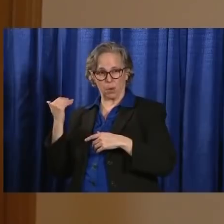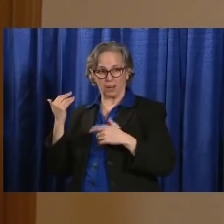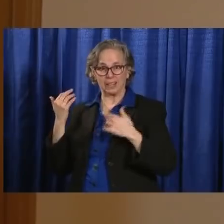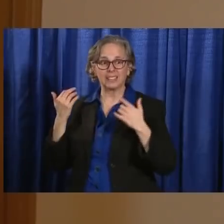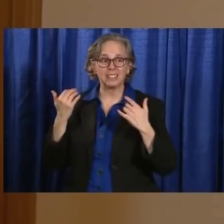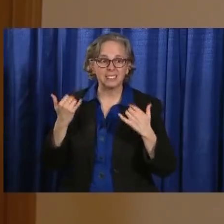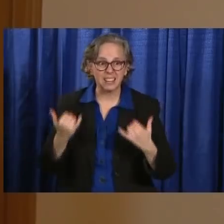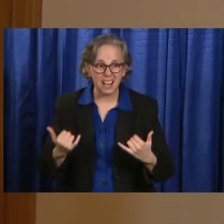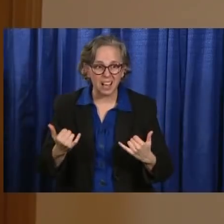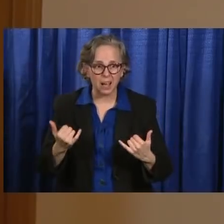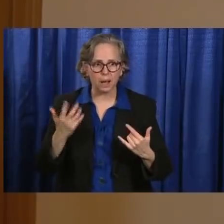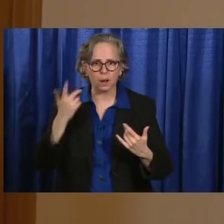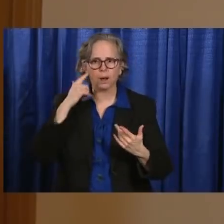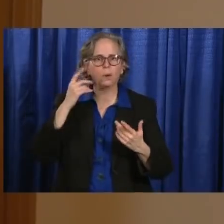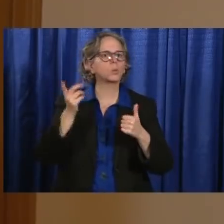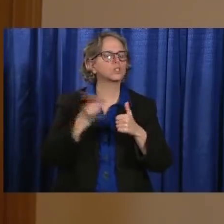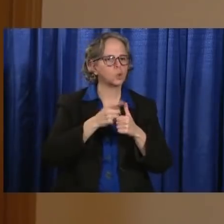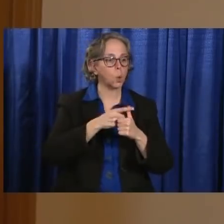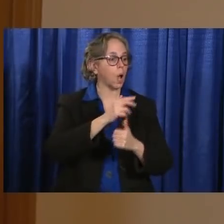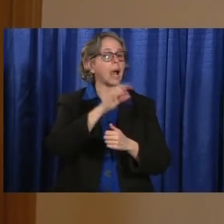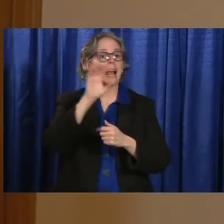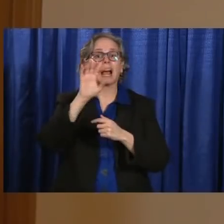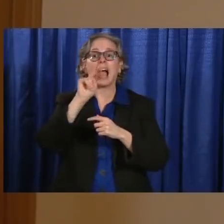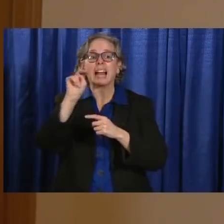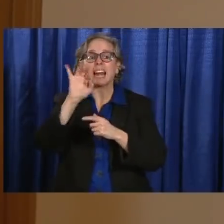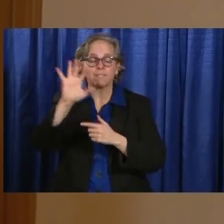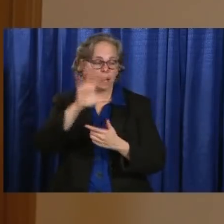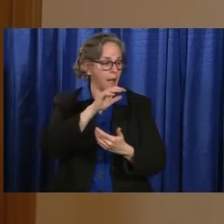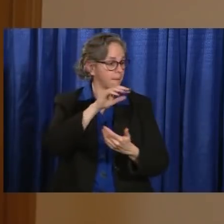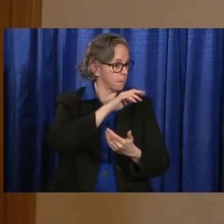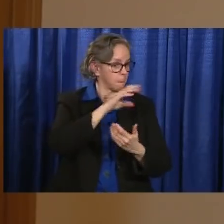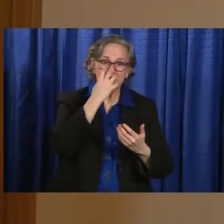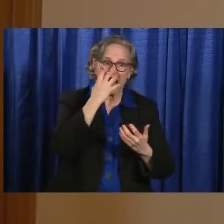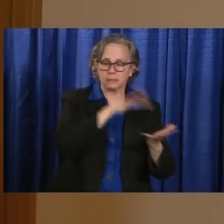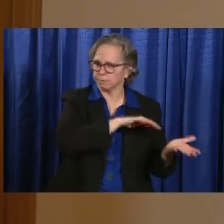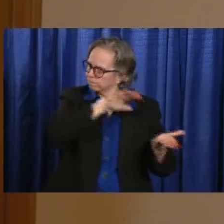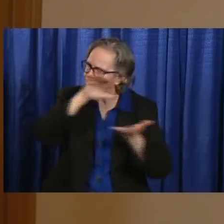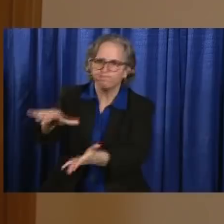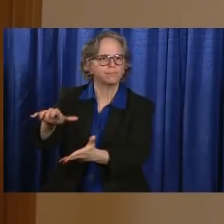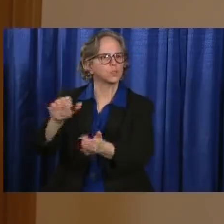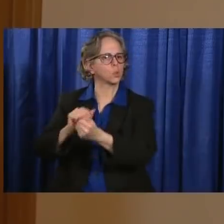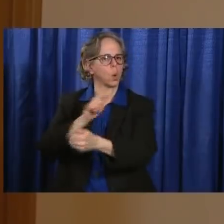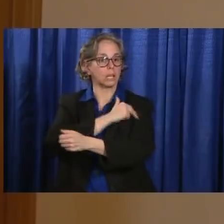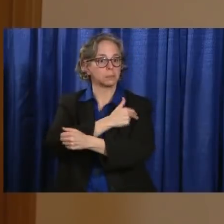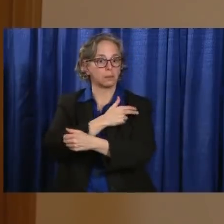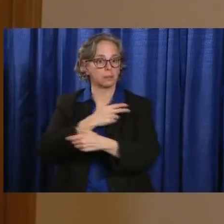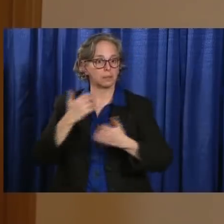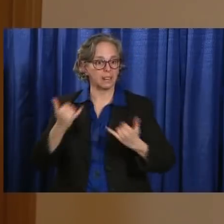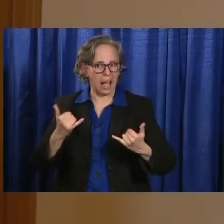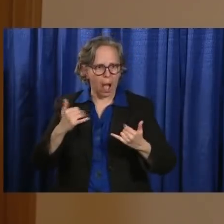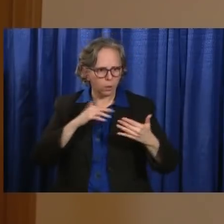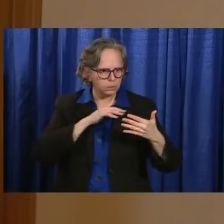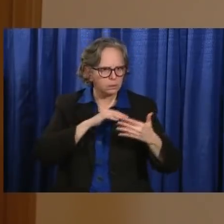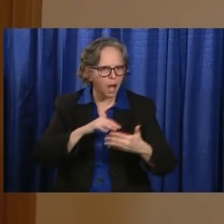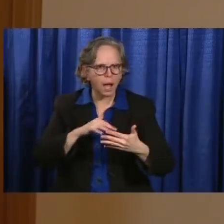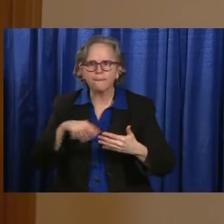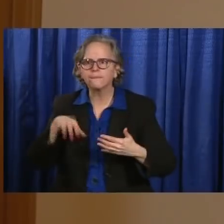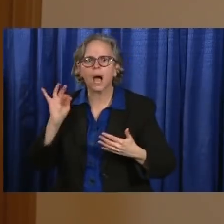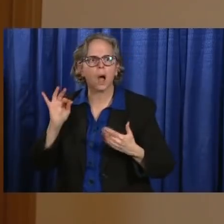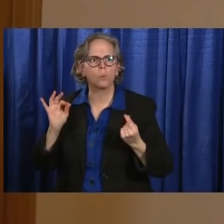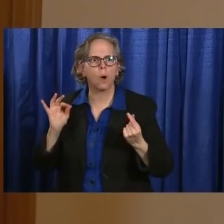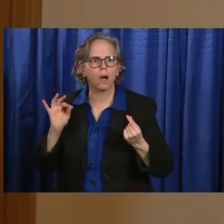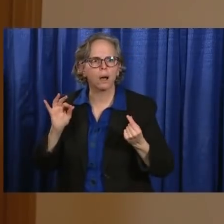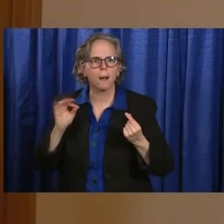workers. Also, it's just recently studies have shown that this can make a difference. But there are instructions on washing your face, washing your